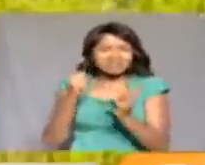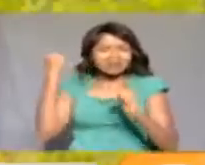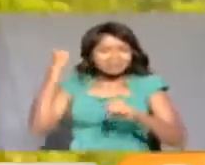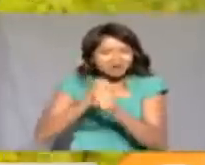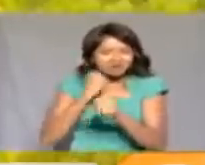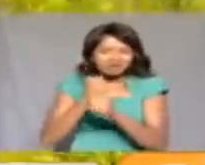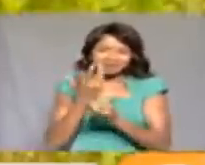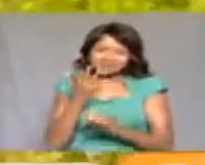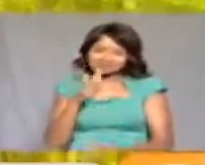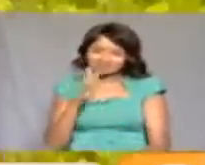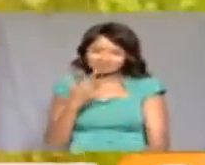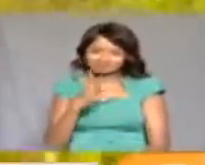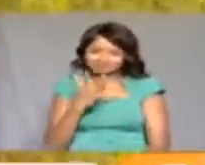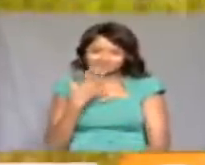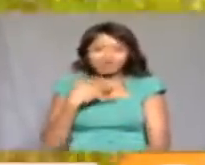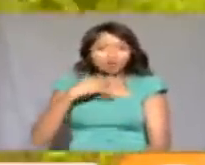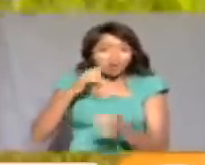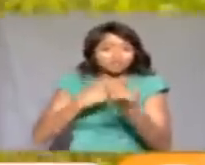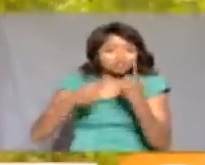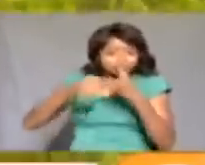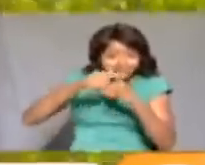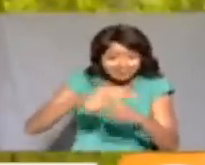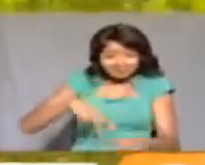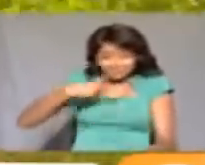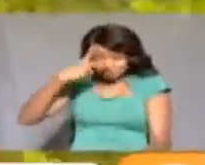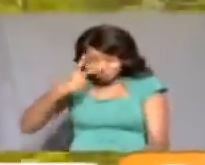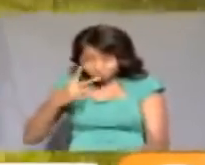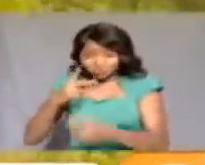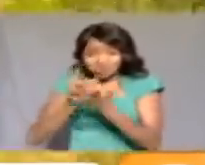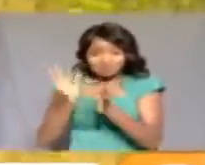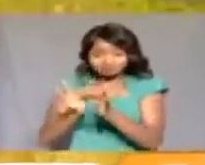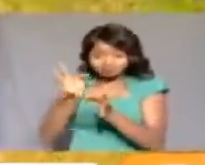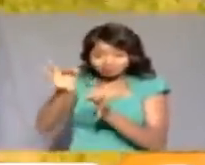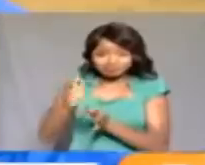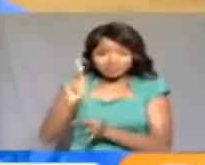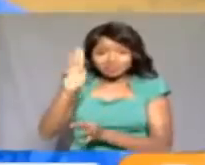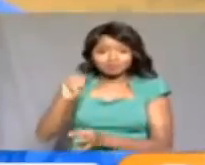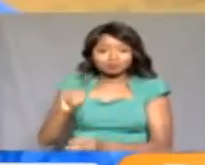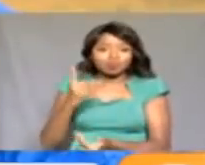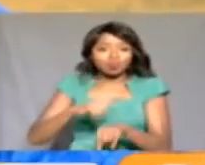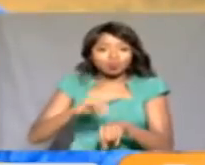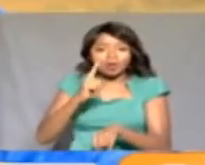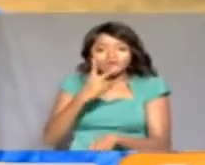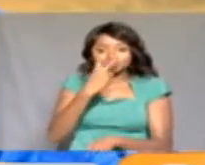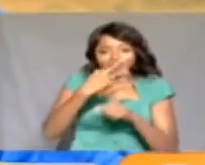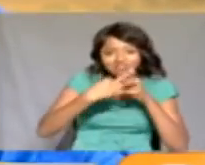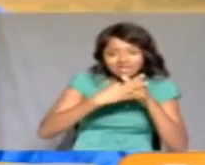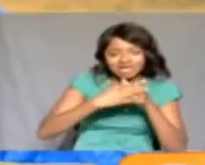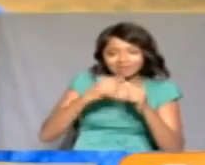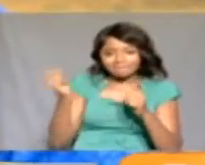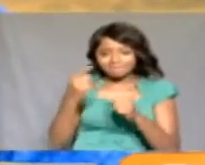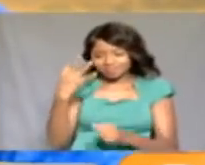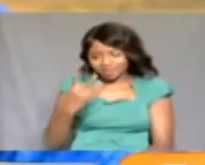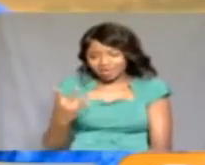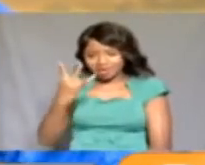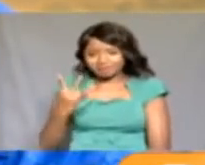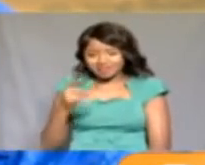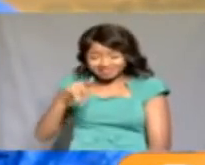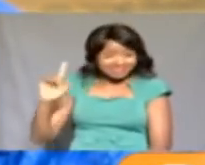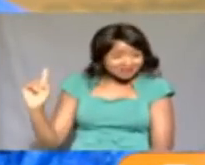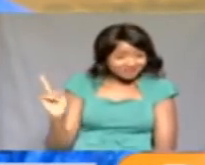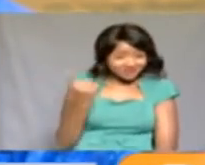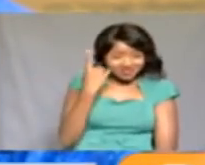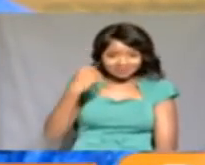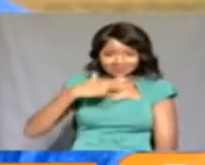as a yardstick for double the distance in the same city on the 28th of April. And this one being my first marathon, the spring marathon, I